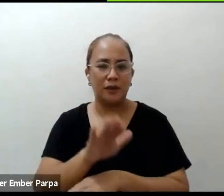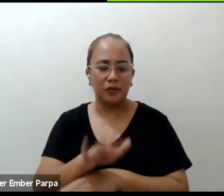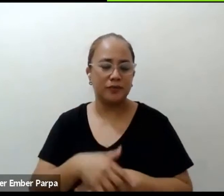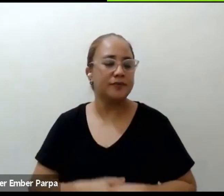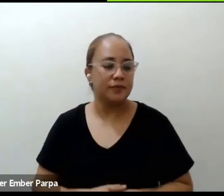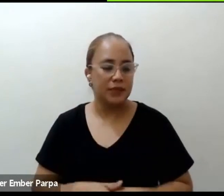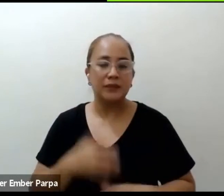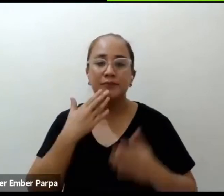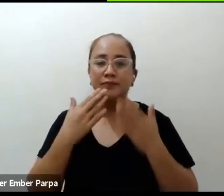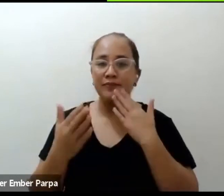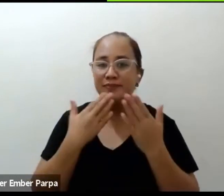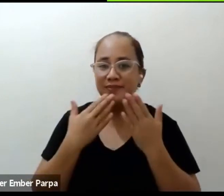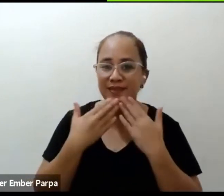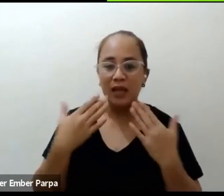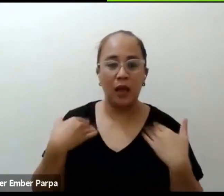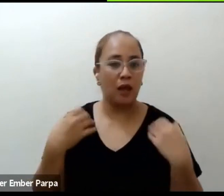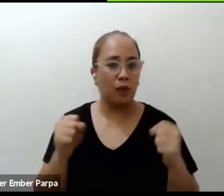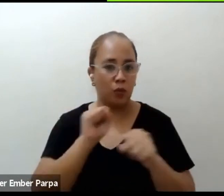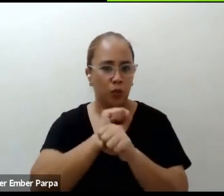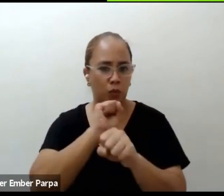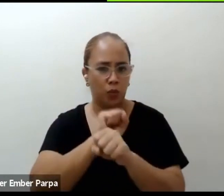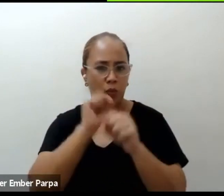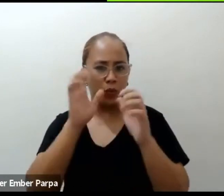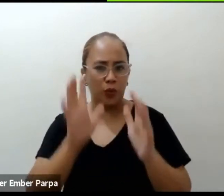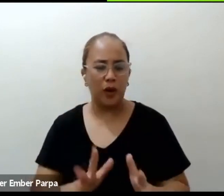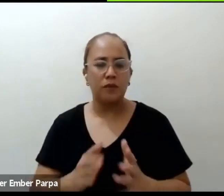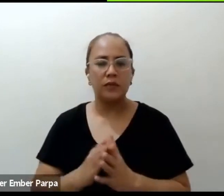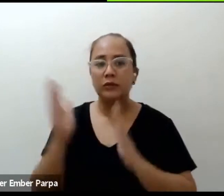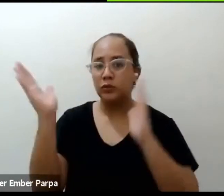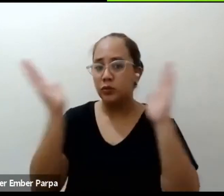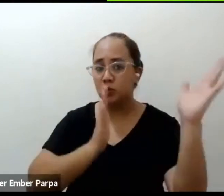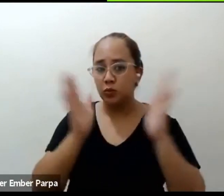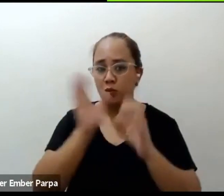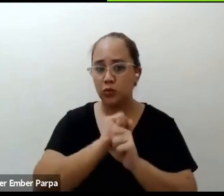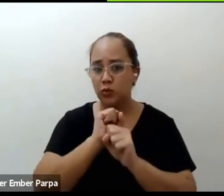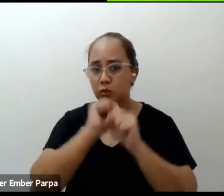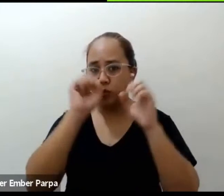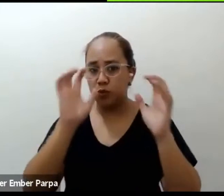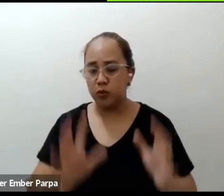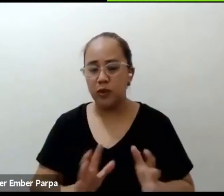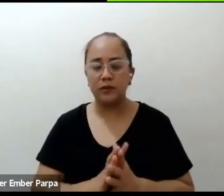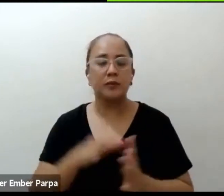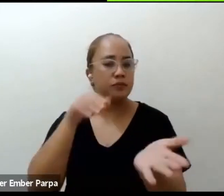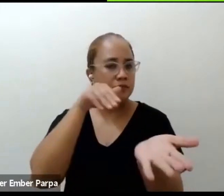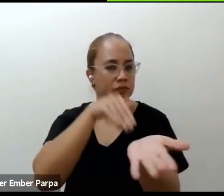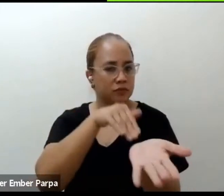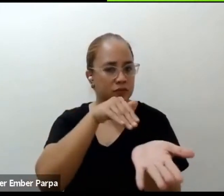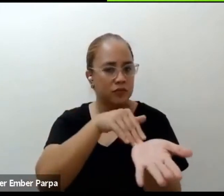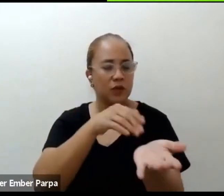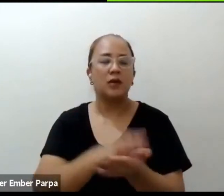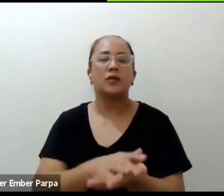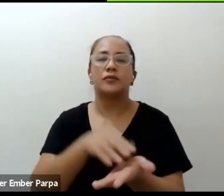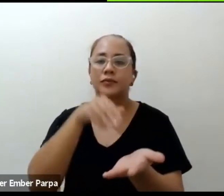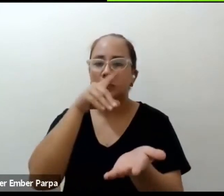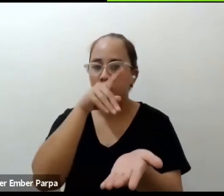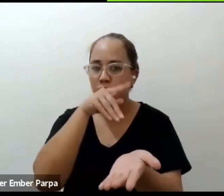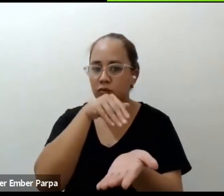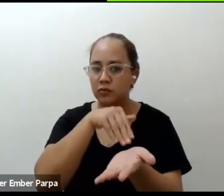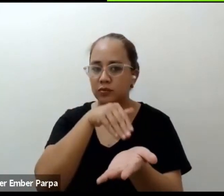Salamat din sa ating mga health workers, sa ating mga frontliner, nurses and doctors